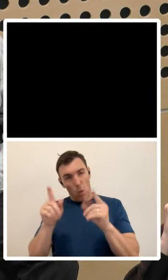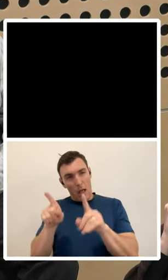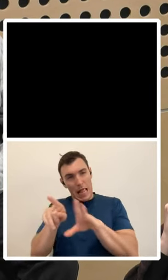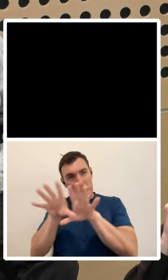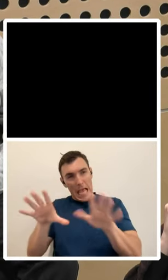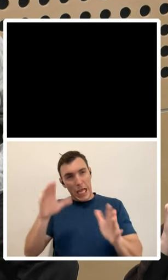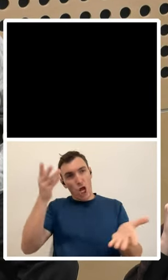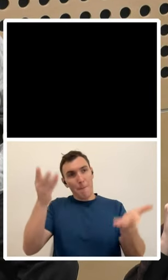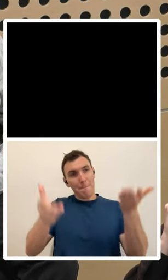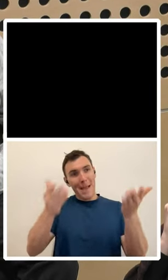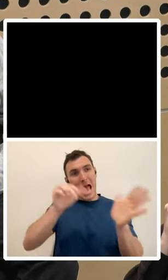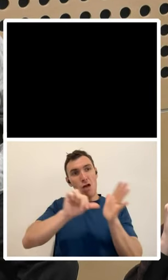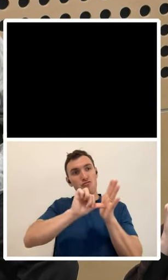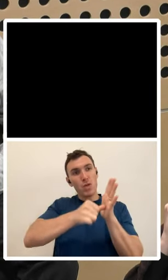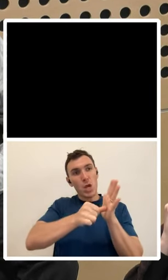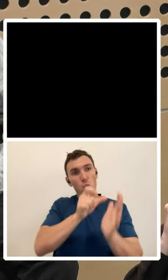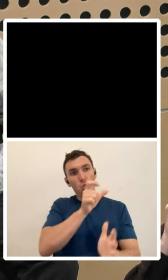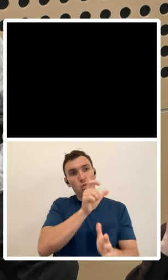Second question,